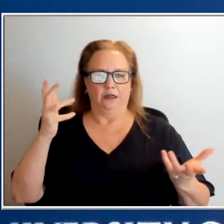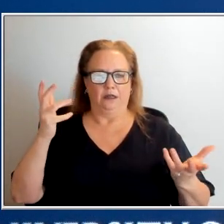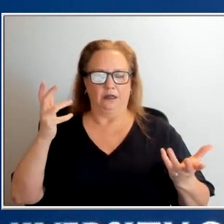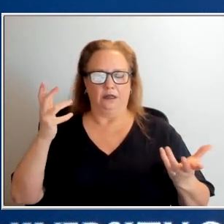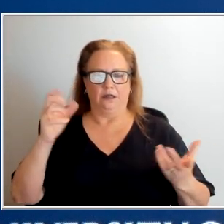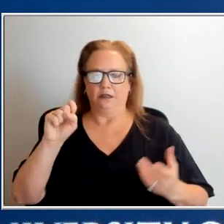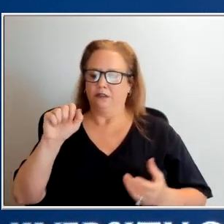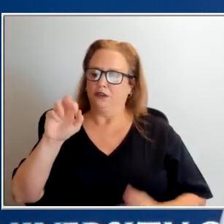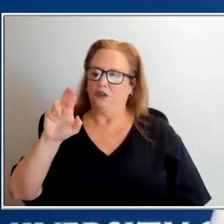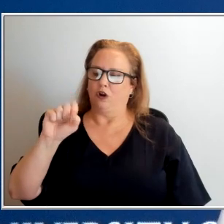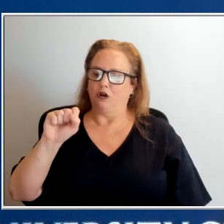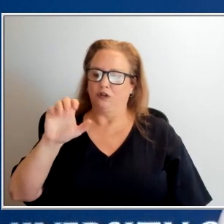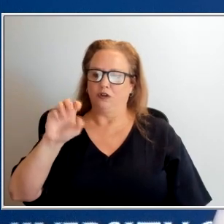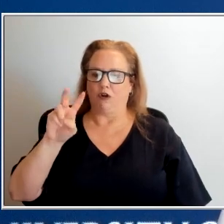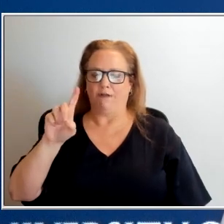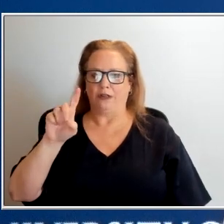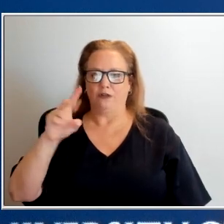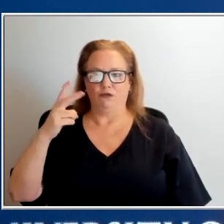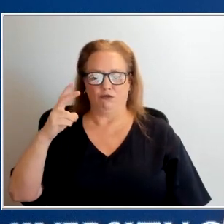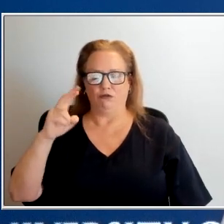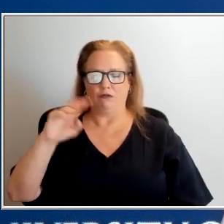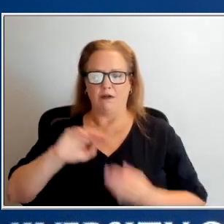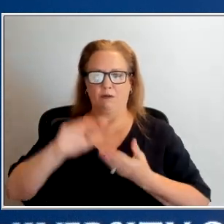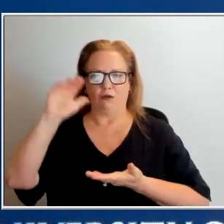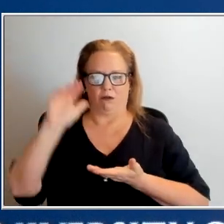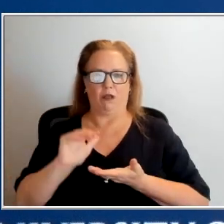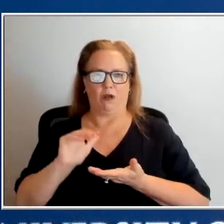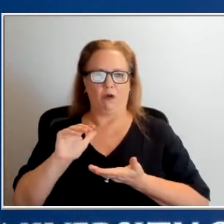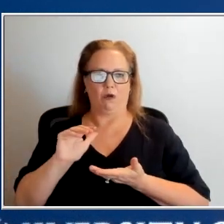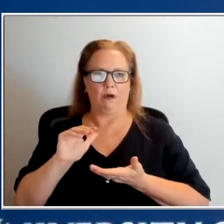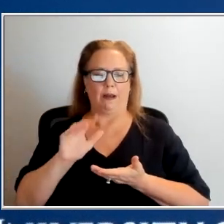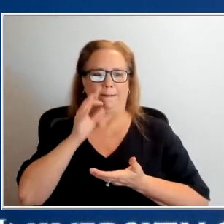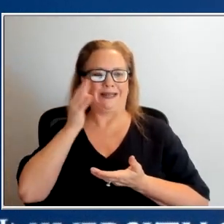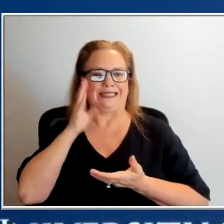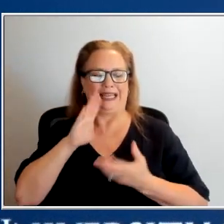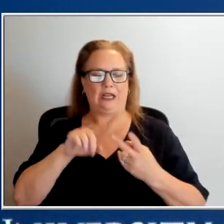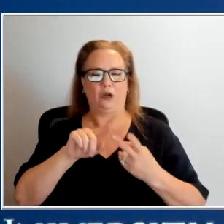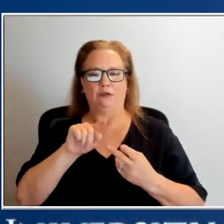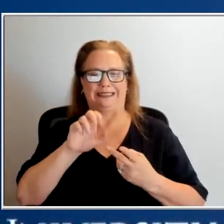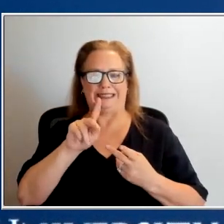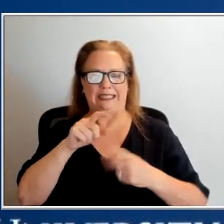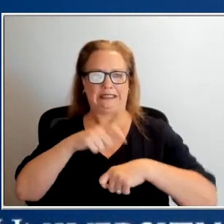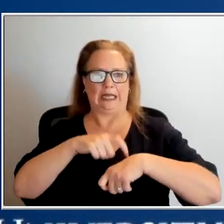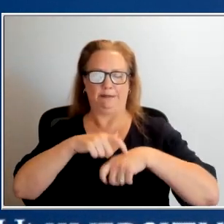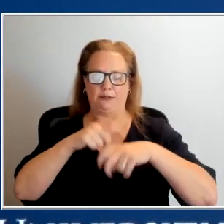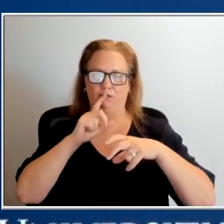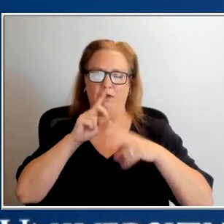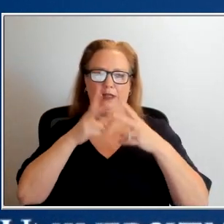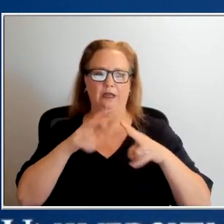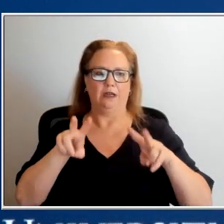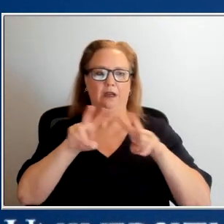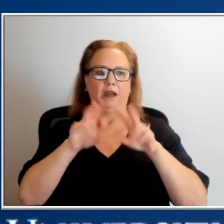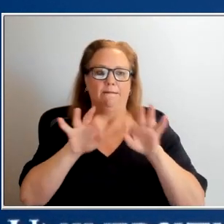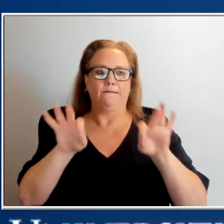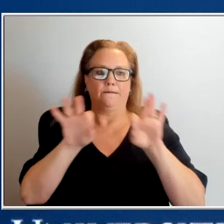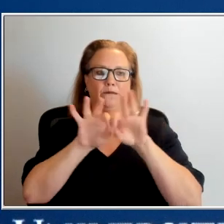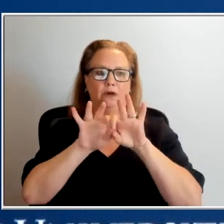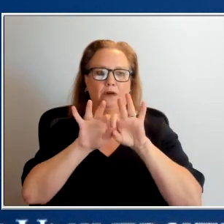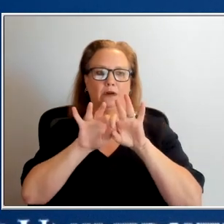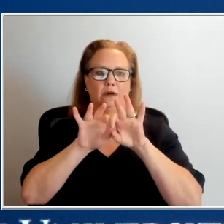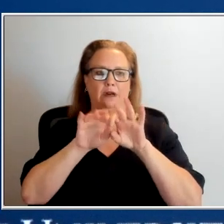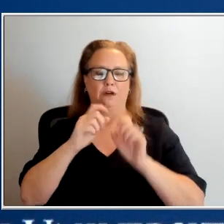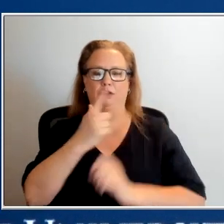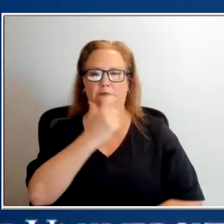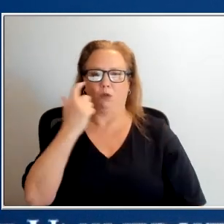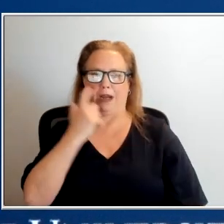SARS-CoV-2 circulation is very low. We know it is mosquito and tick season, so it is vitally important to wear your bug spray and